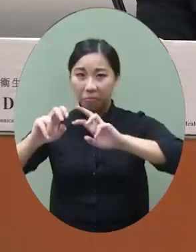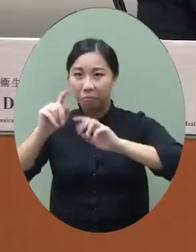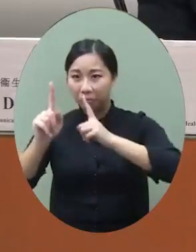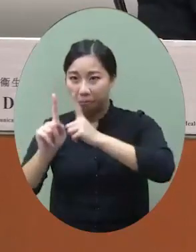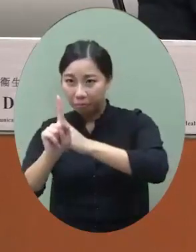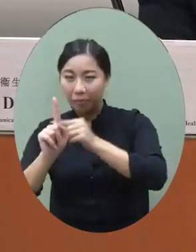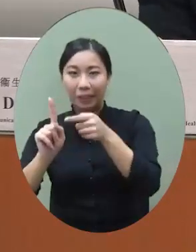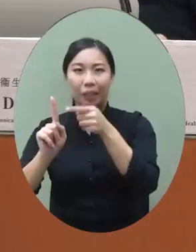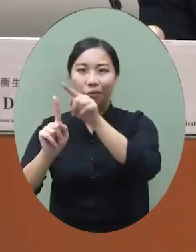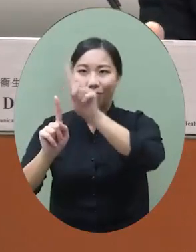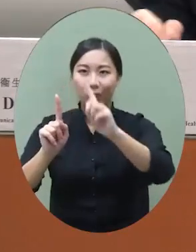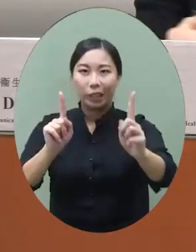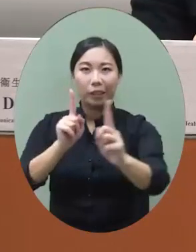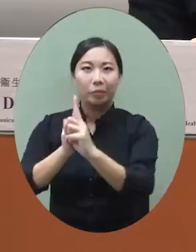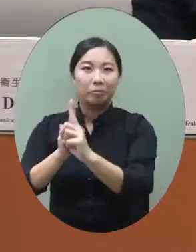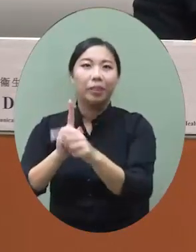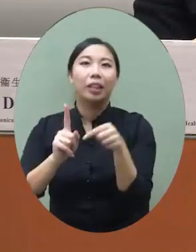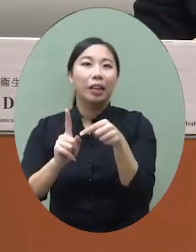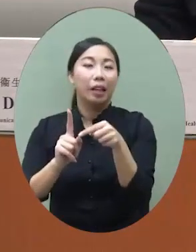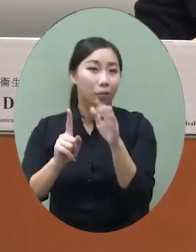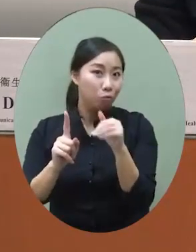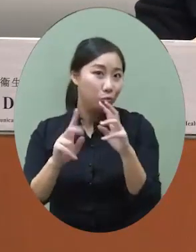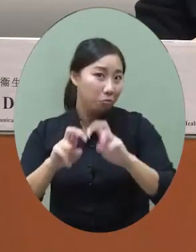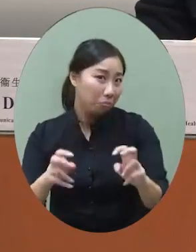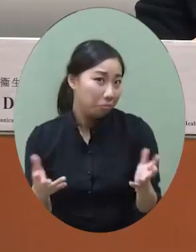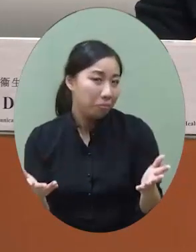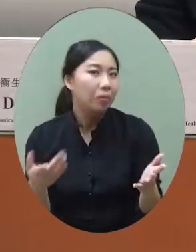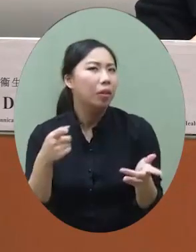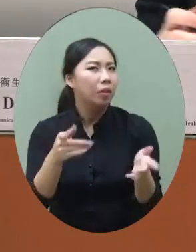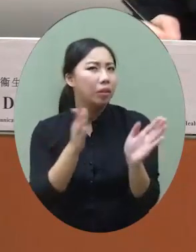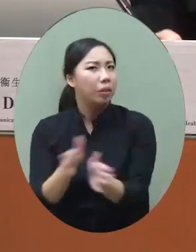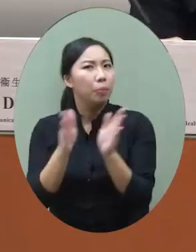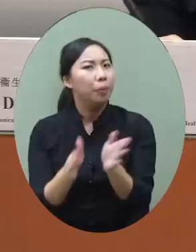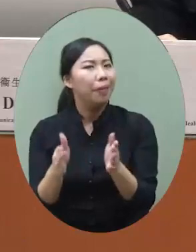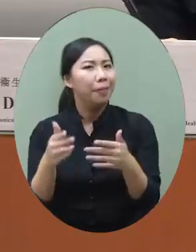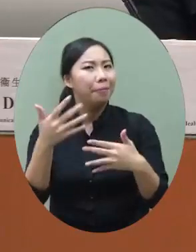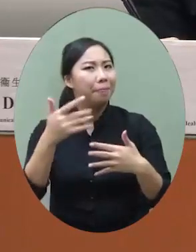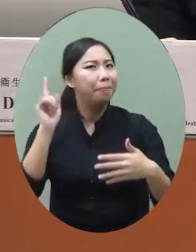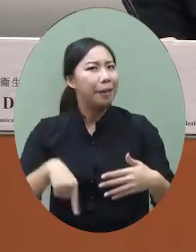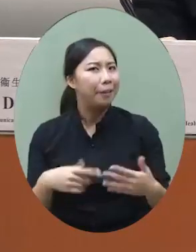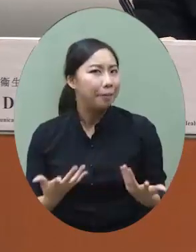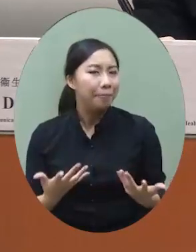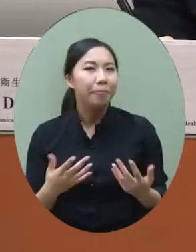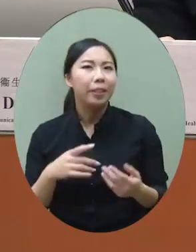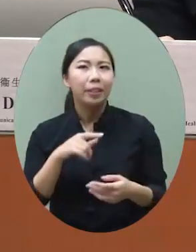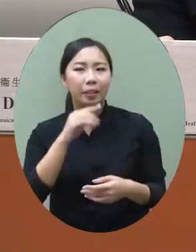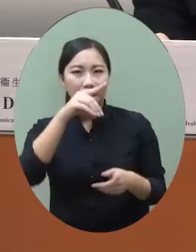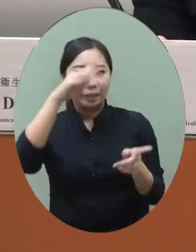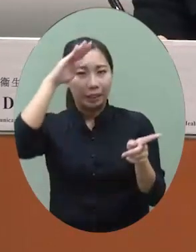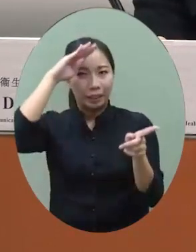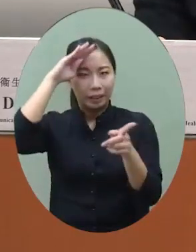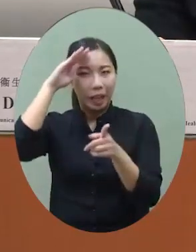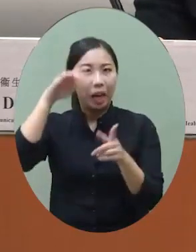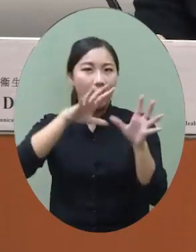so, when will such plan begin? In total, how many disciplinary forces members will be involved? And how will the